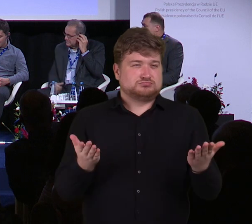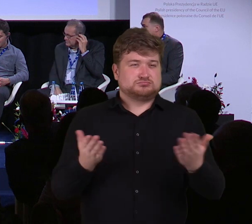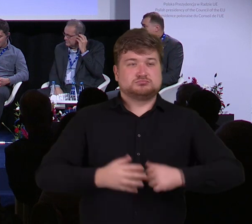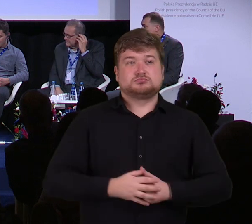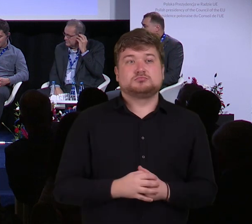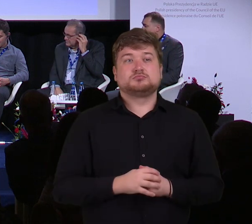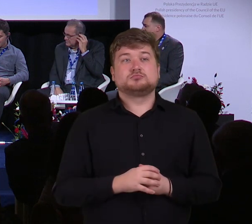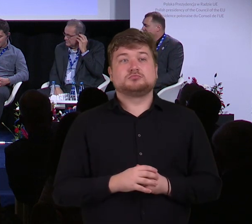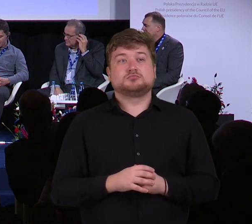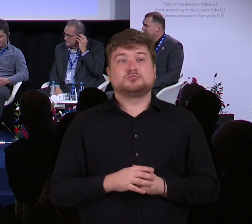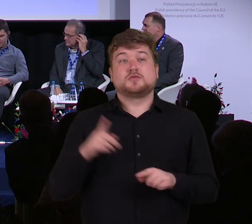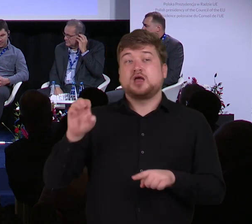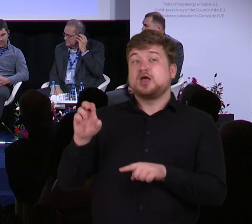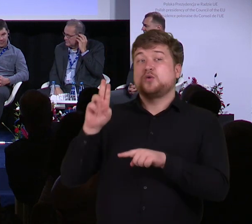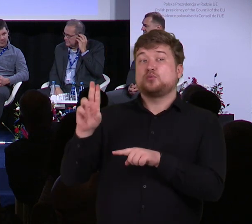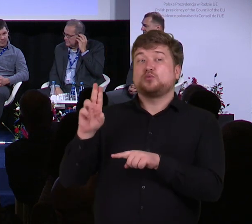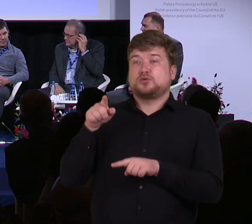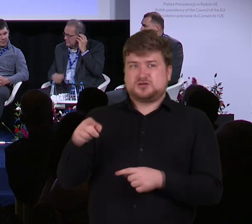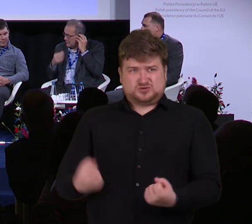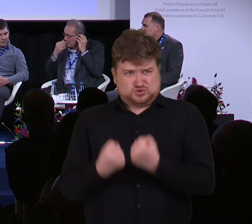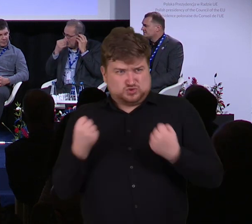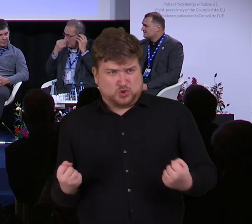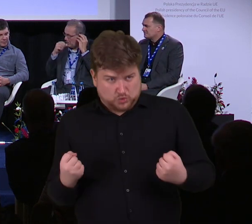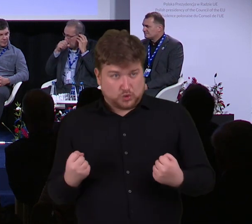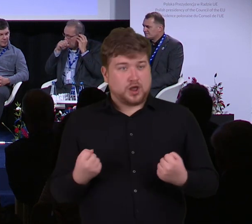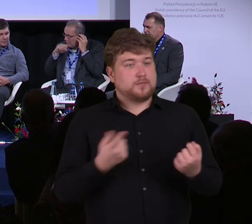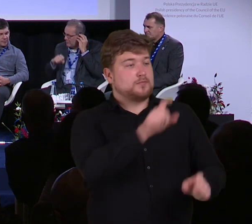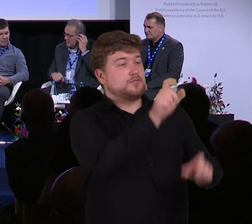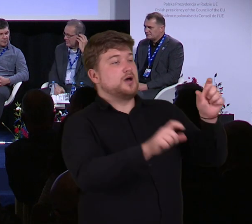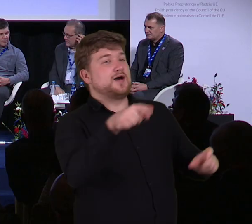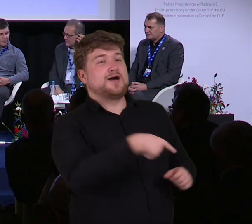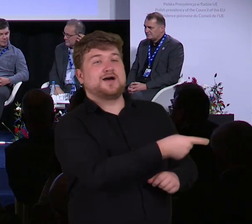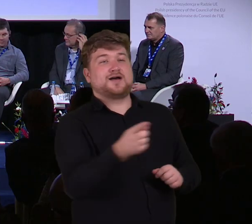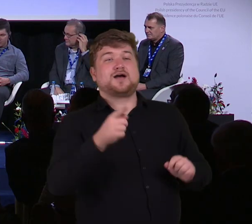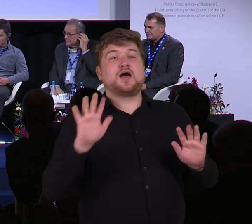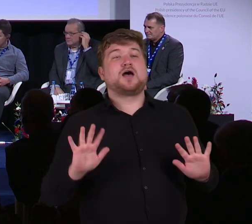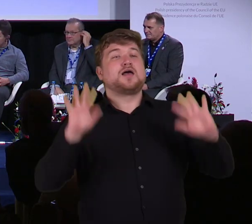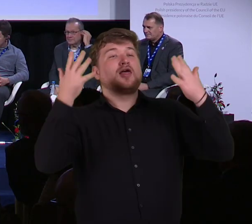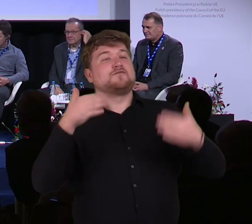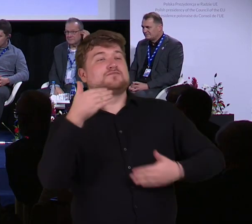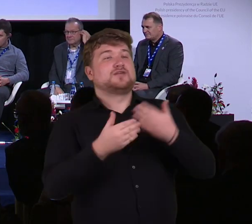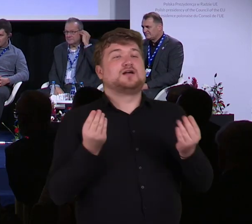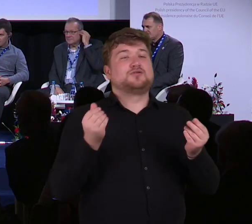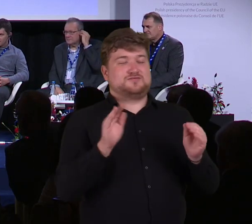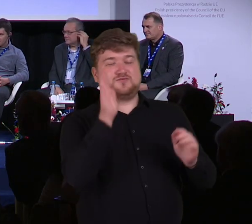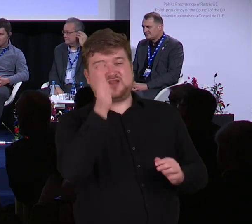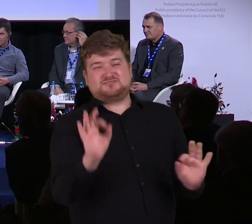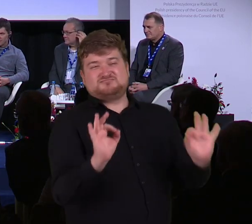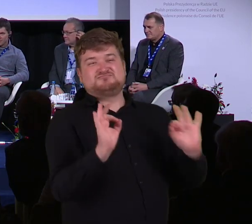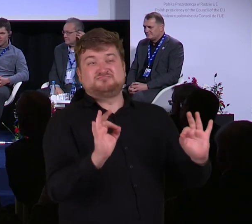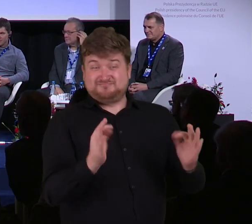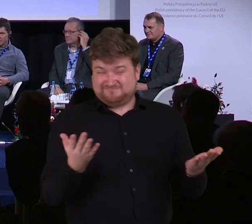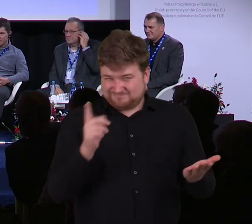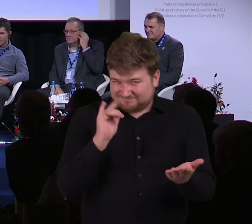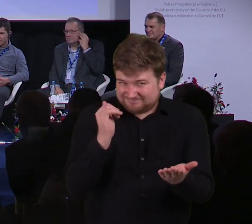becoming a power and people living good lives. Now we should translate that EU should be. We